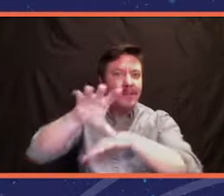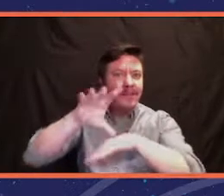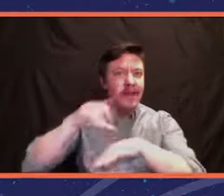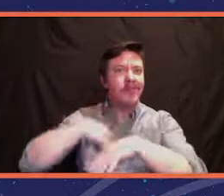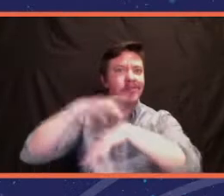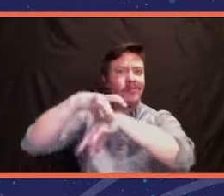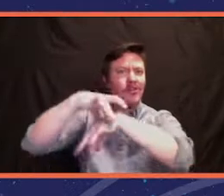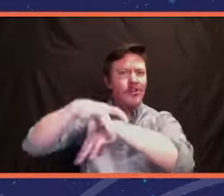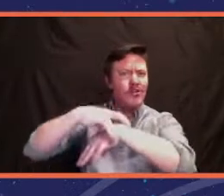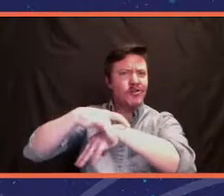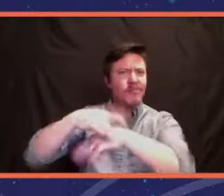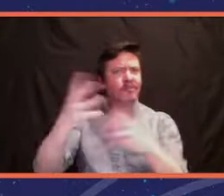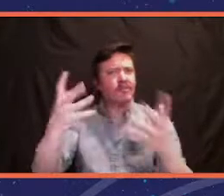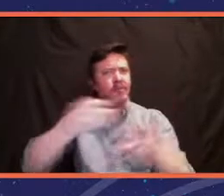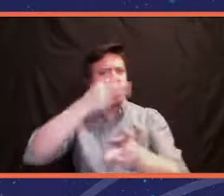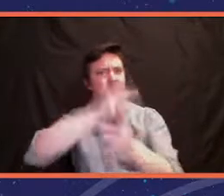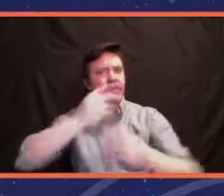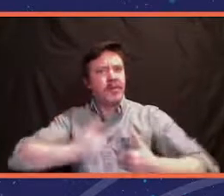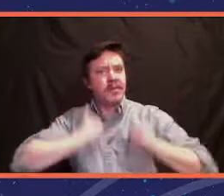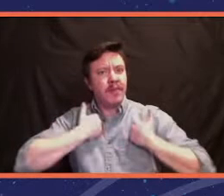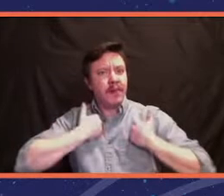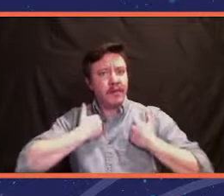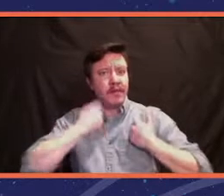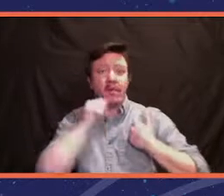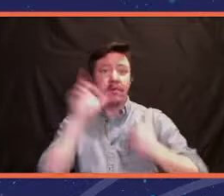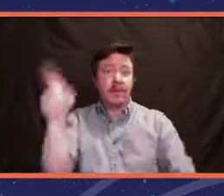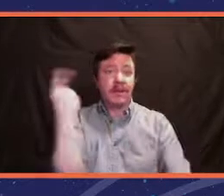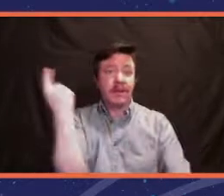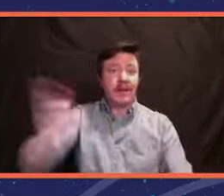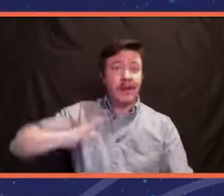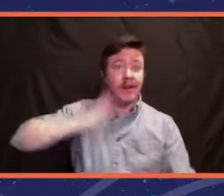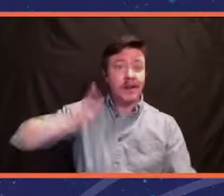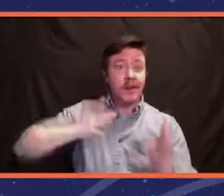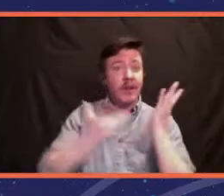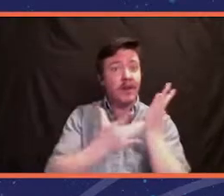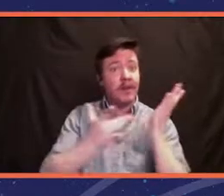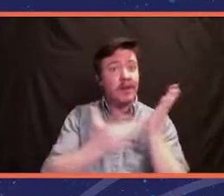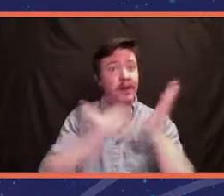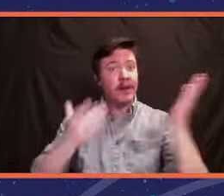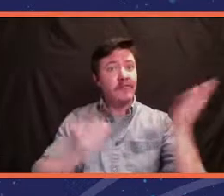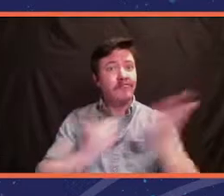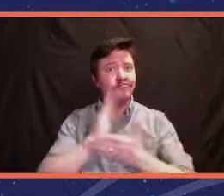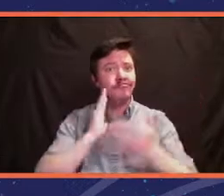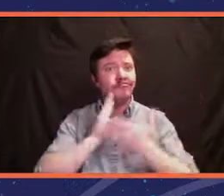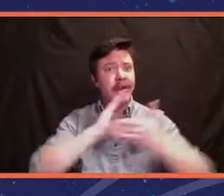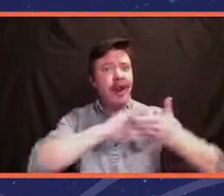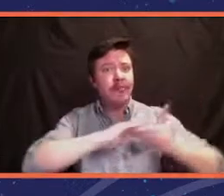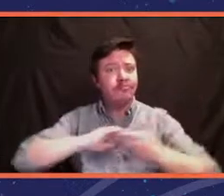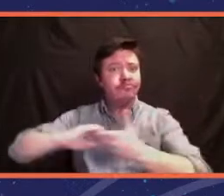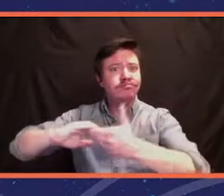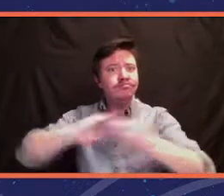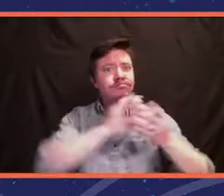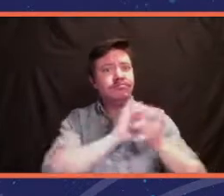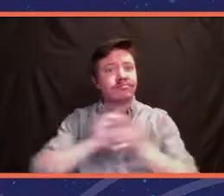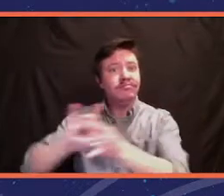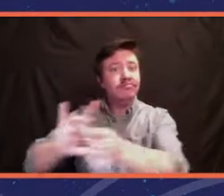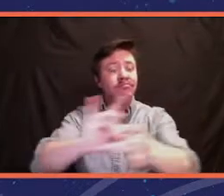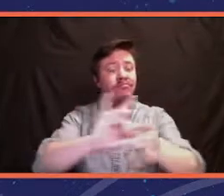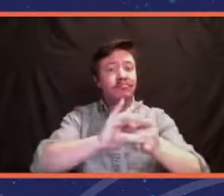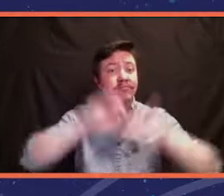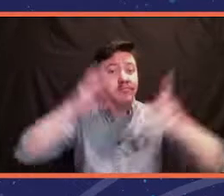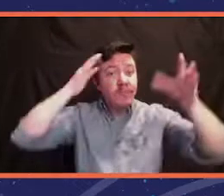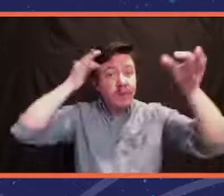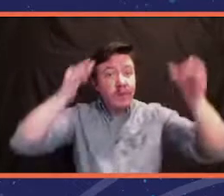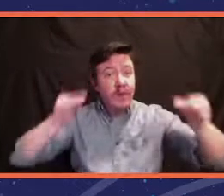Earth. But it's not just the fancy technology that lets us live in harmony with the Earth. Making decisions together about the things that